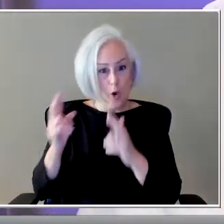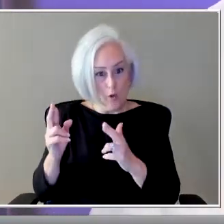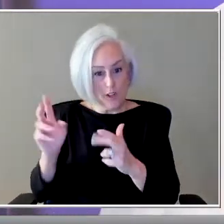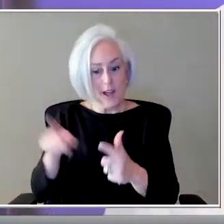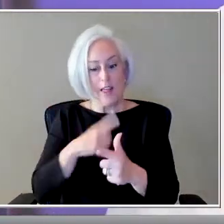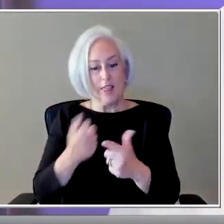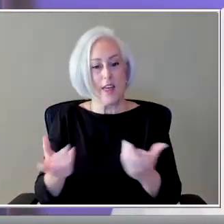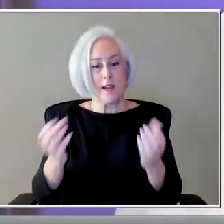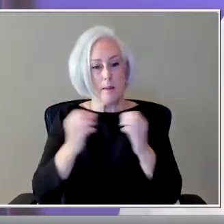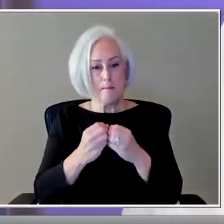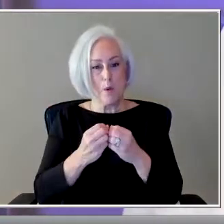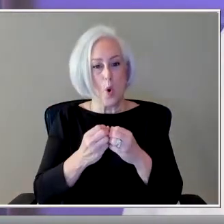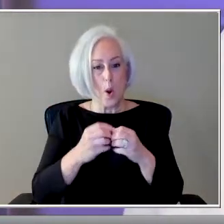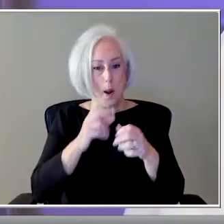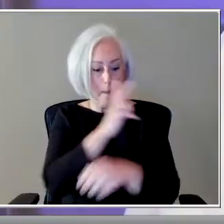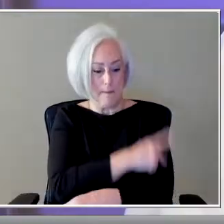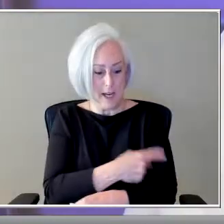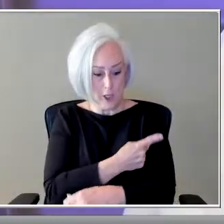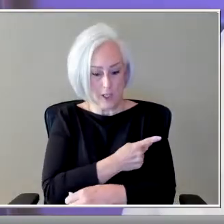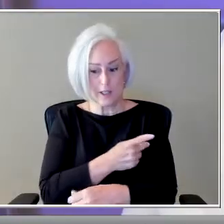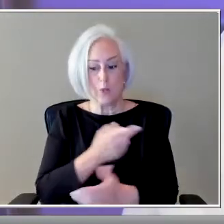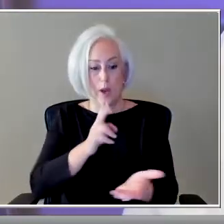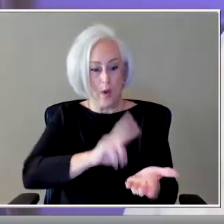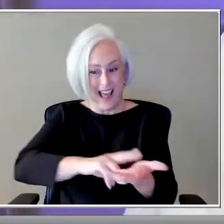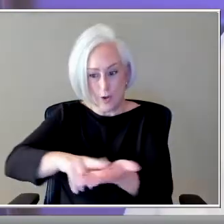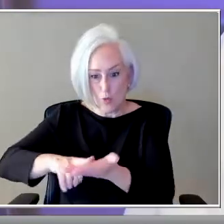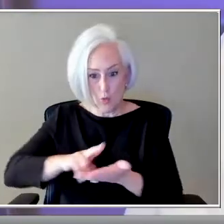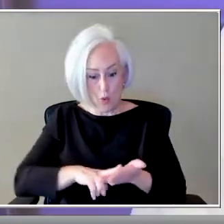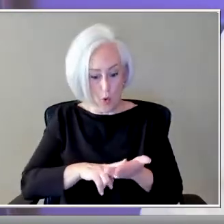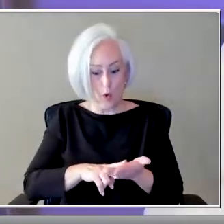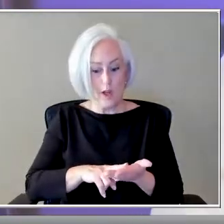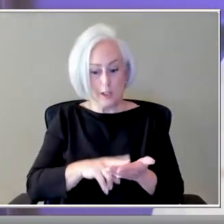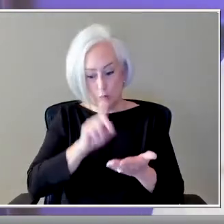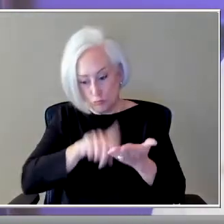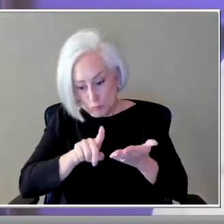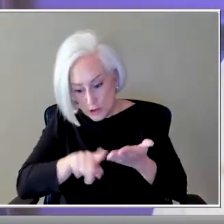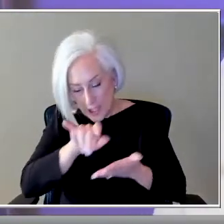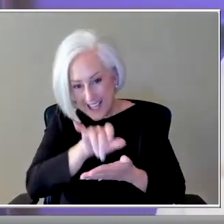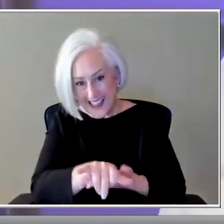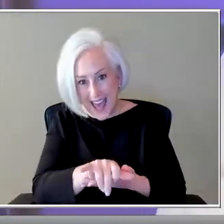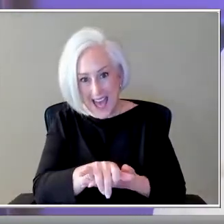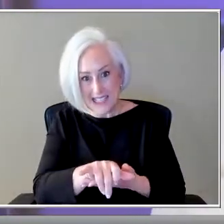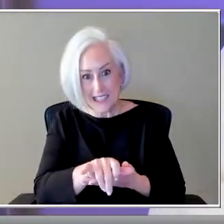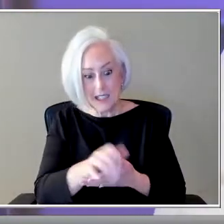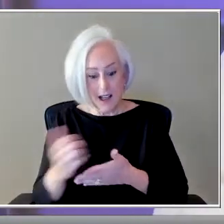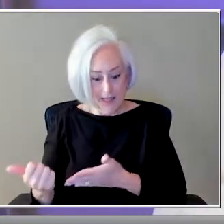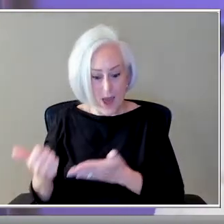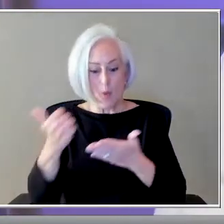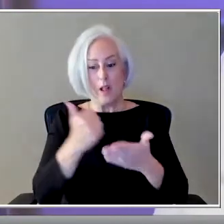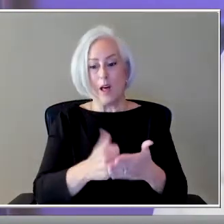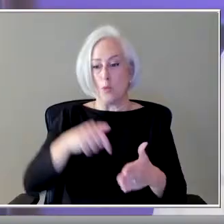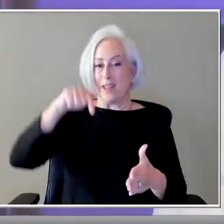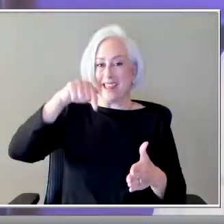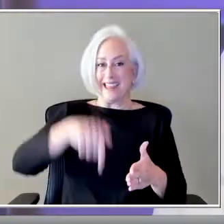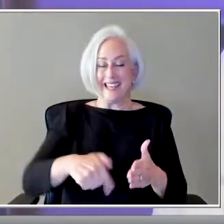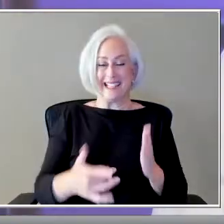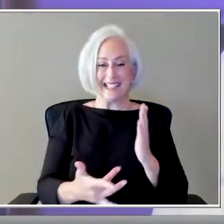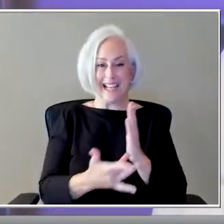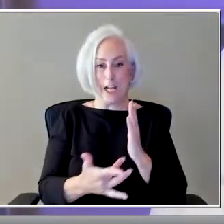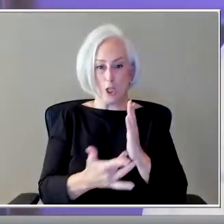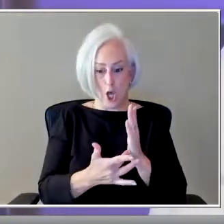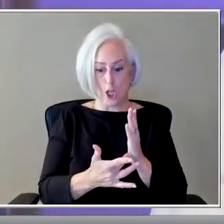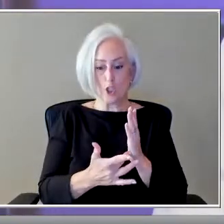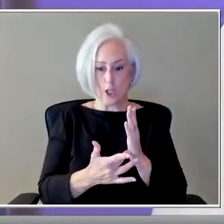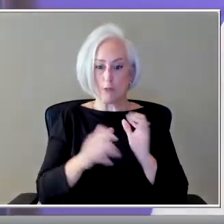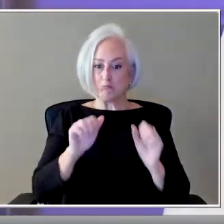to shine the light even brighter on this technology that is there that could have